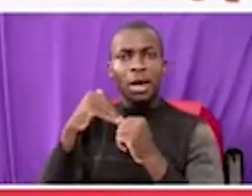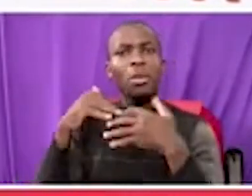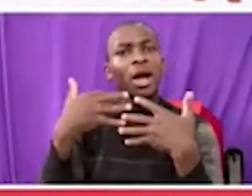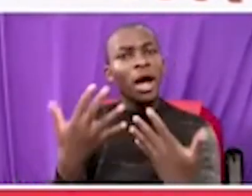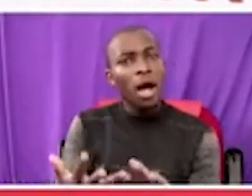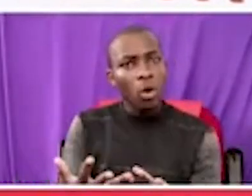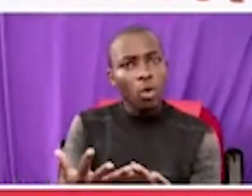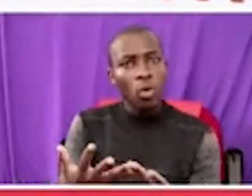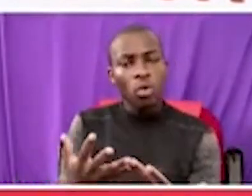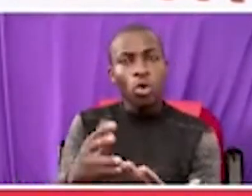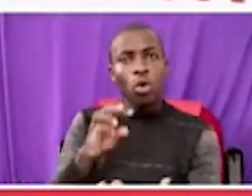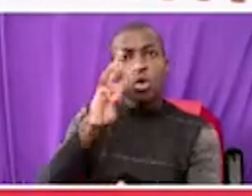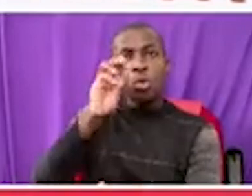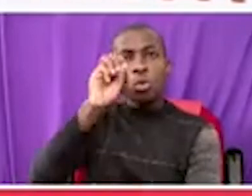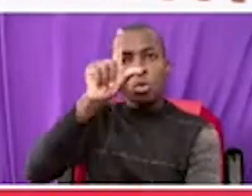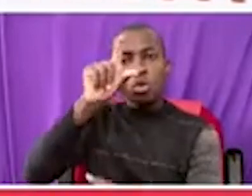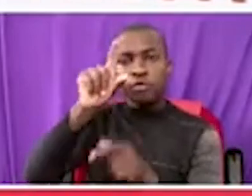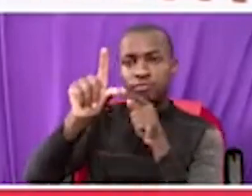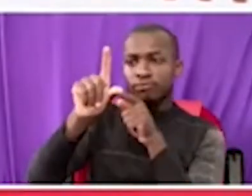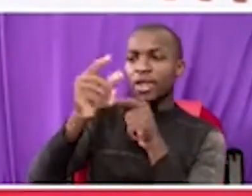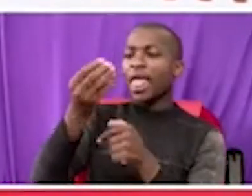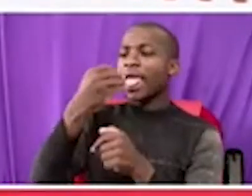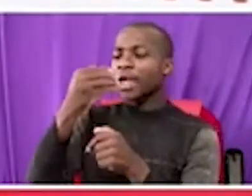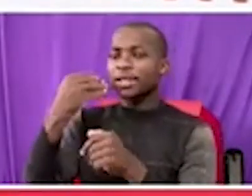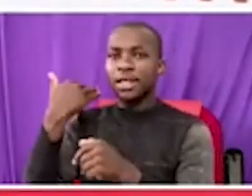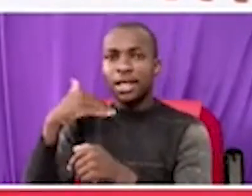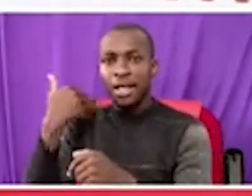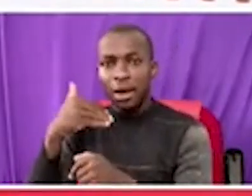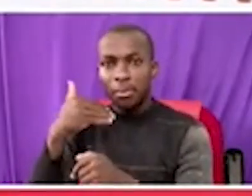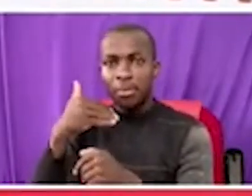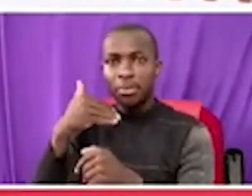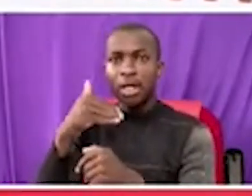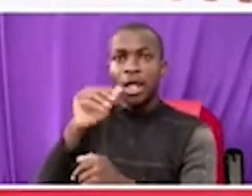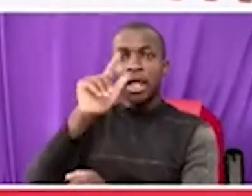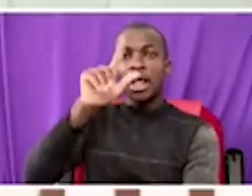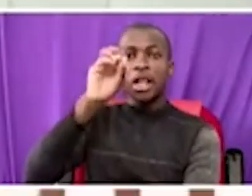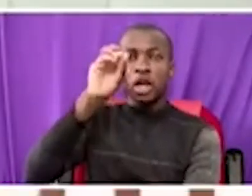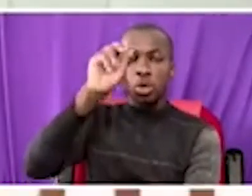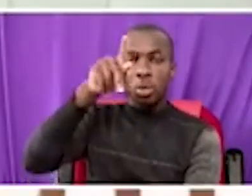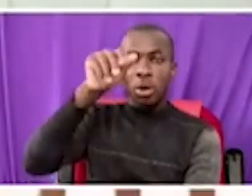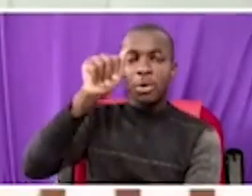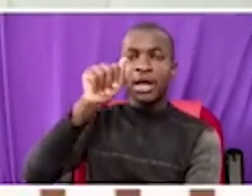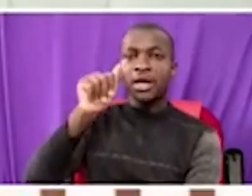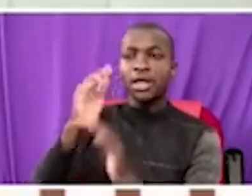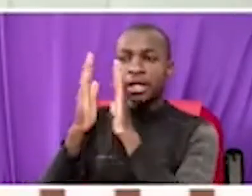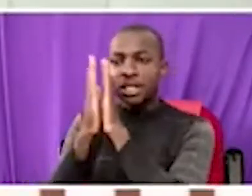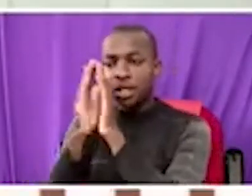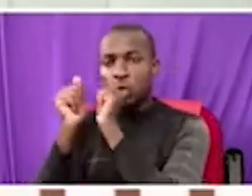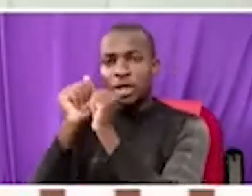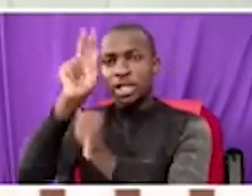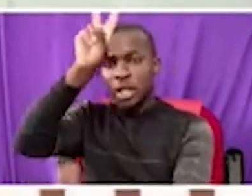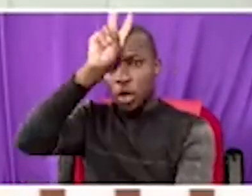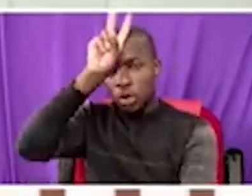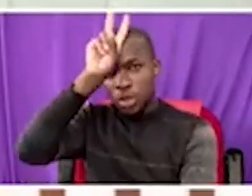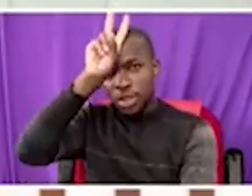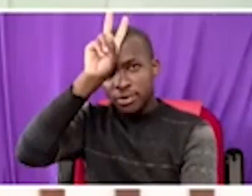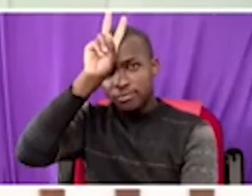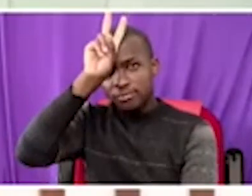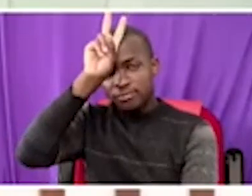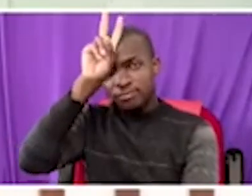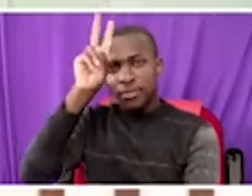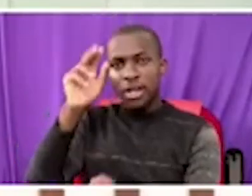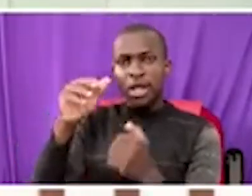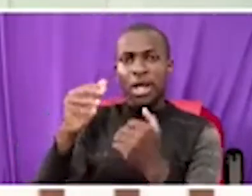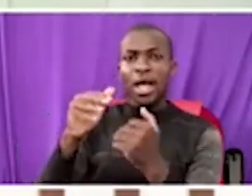eat lambs. The leopard will lie down with the goat. Leopards don't lie down